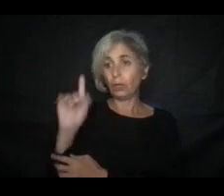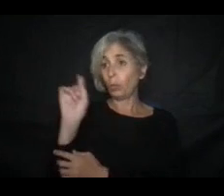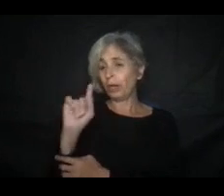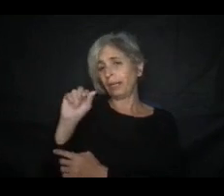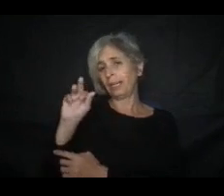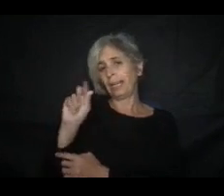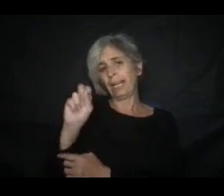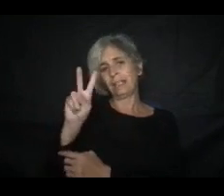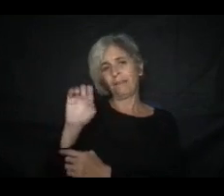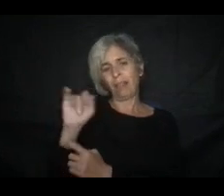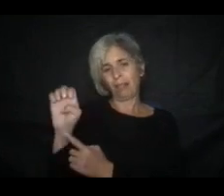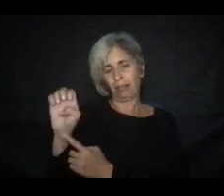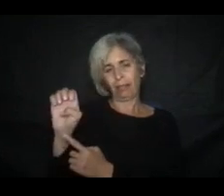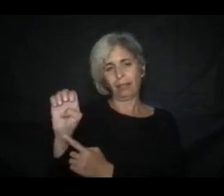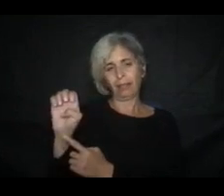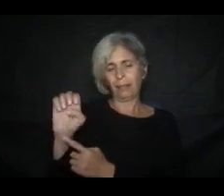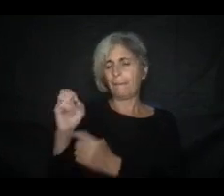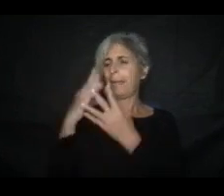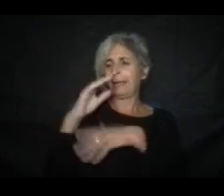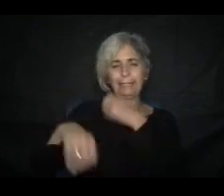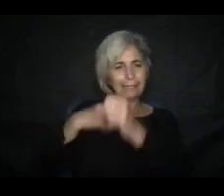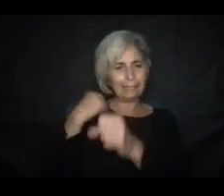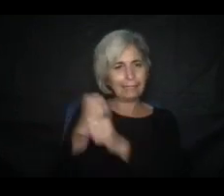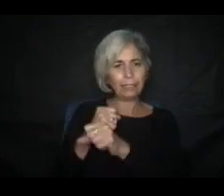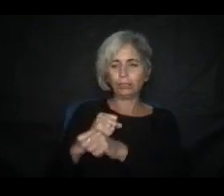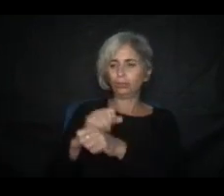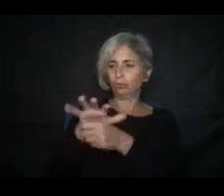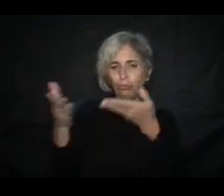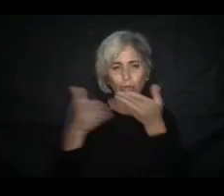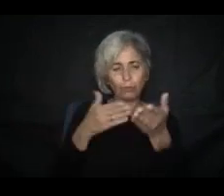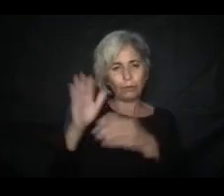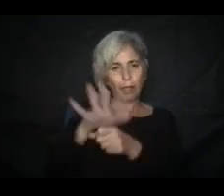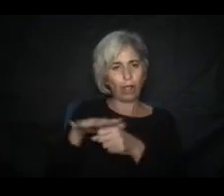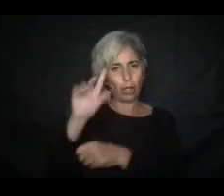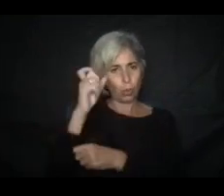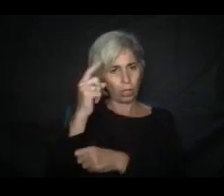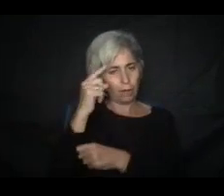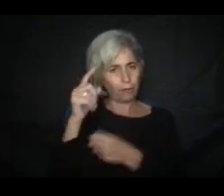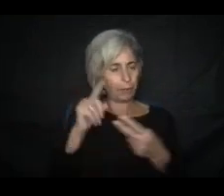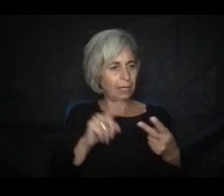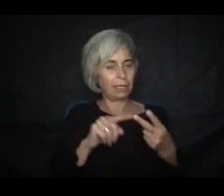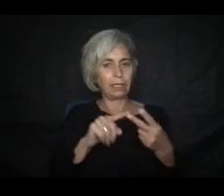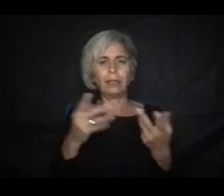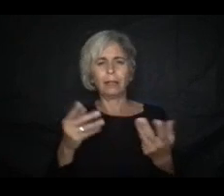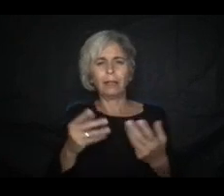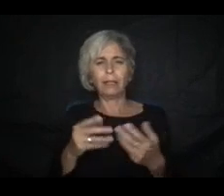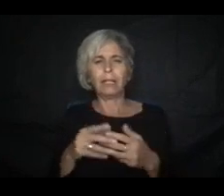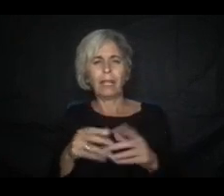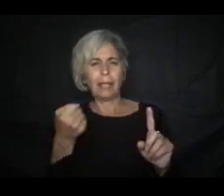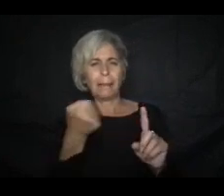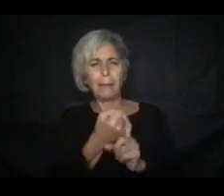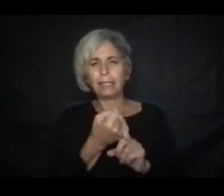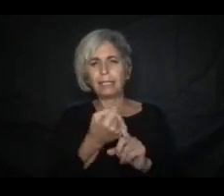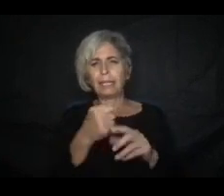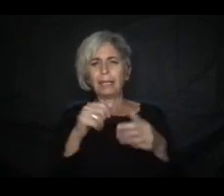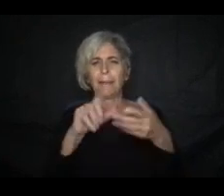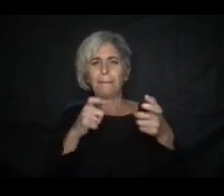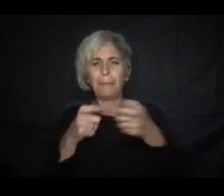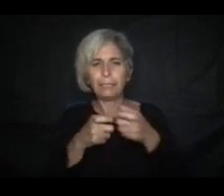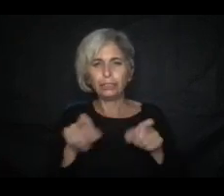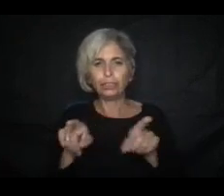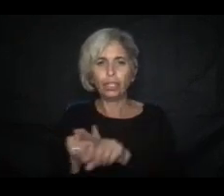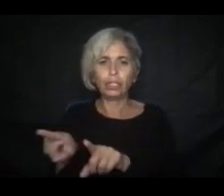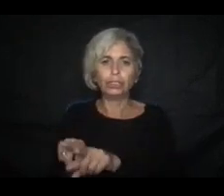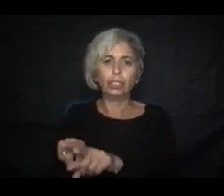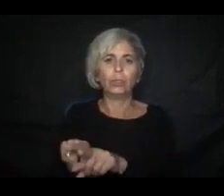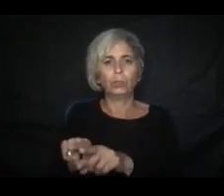I've served a number of years for local governments as both a concurrency and an impact fee manager, and developed the